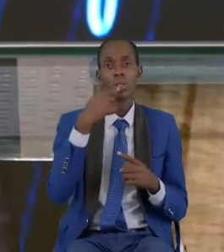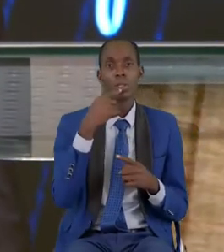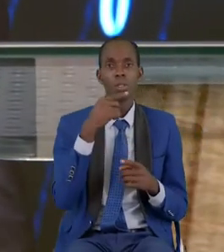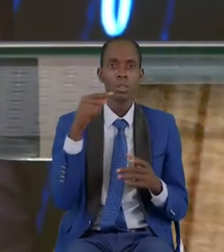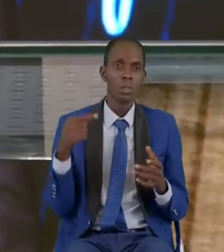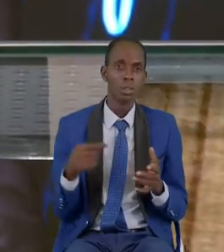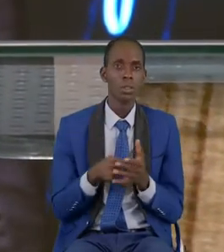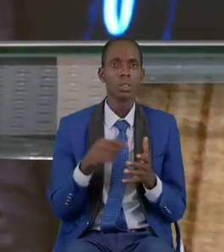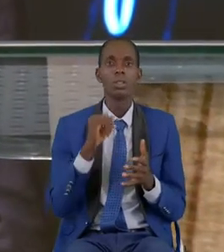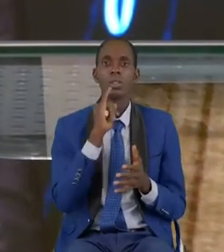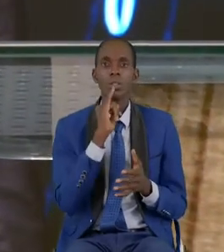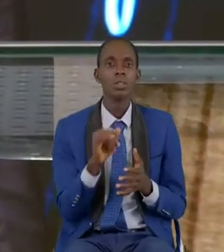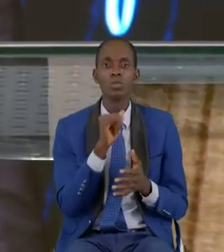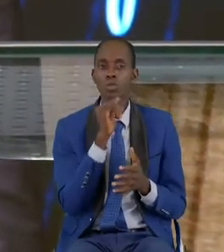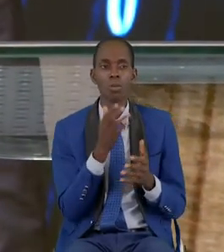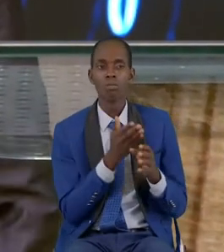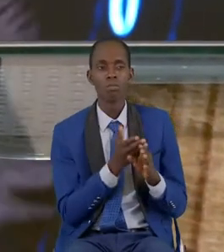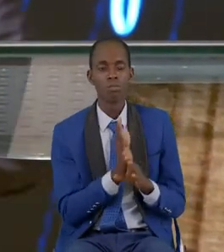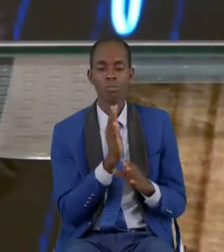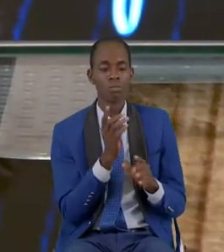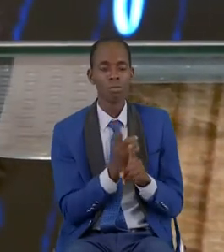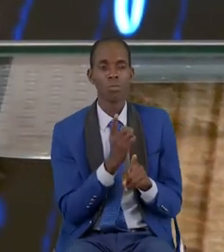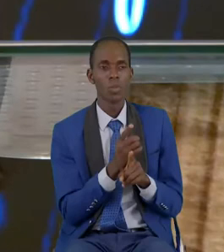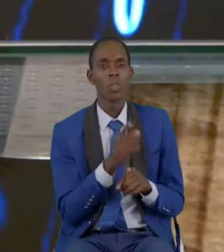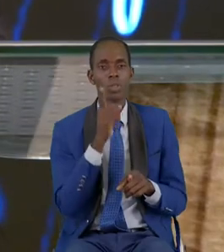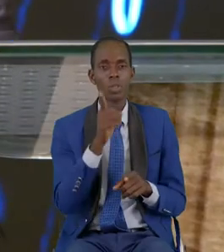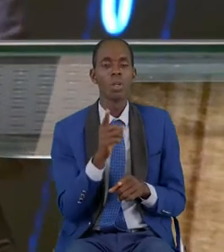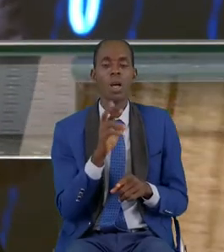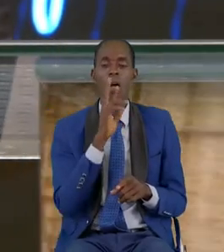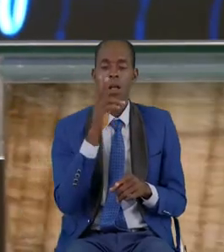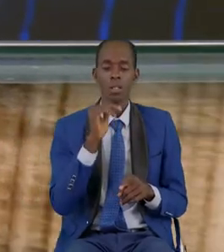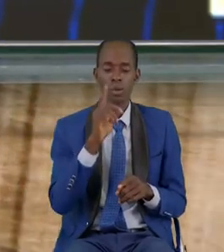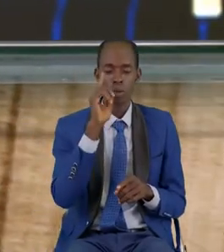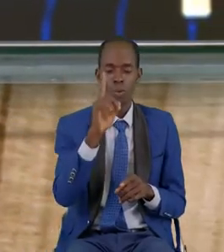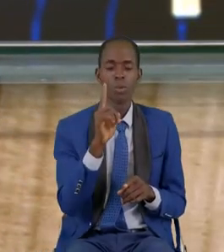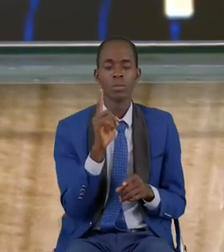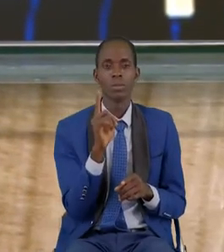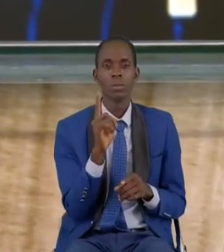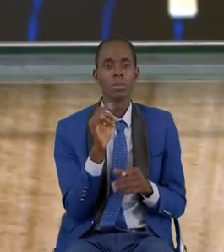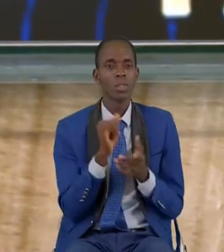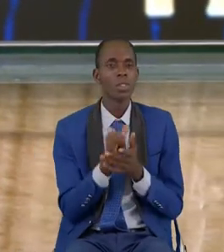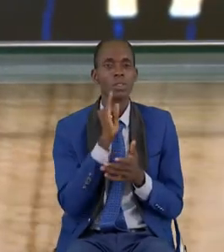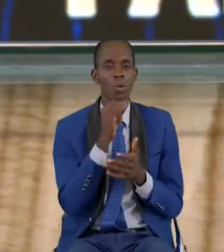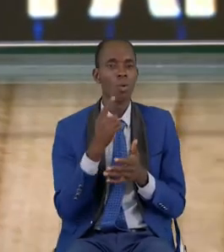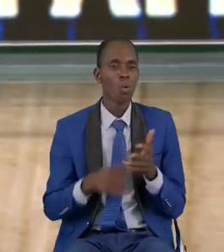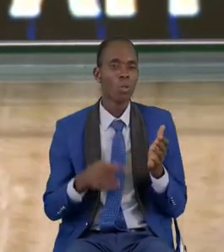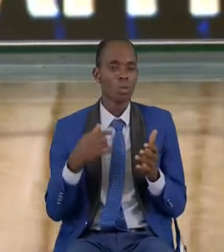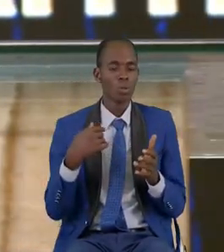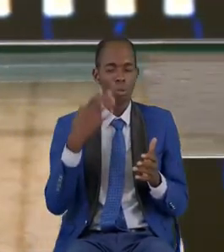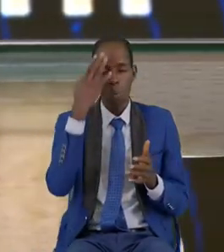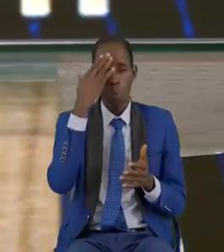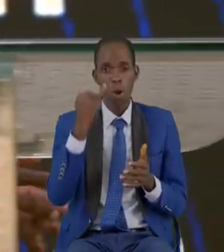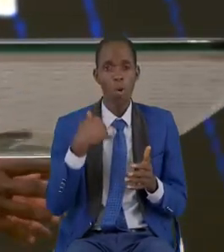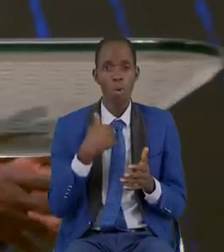is not right. Thou art the man. That's why we're studying the scriptures. We're studying the scriptures